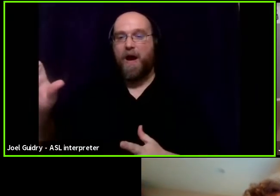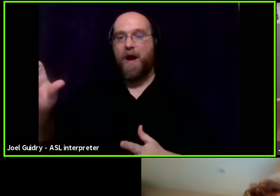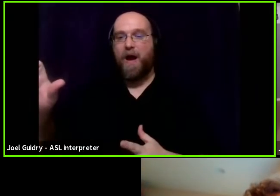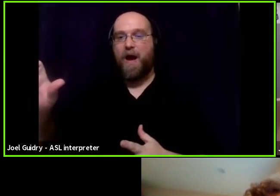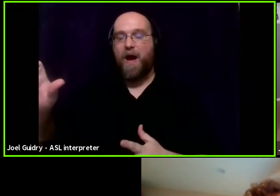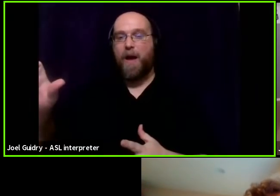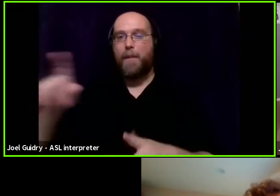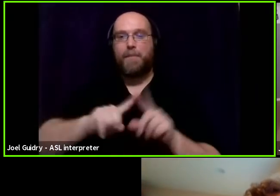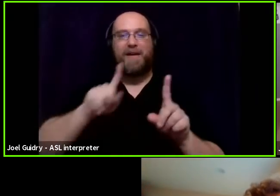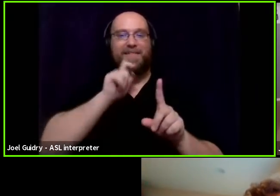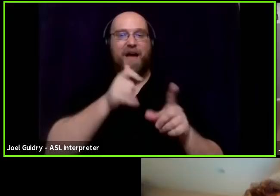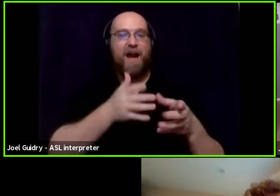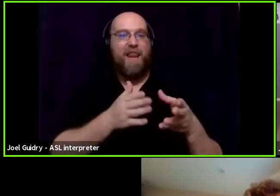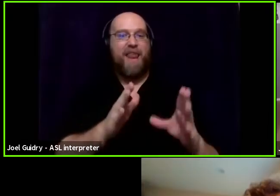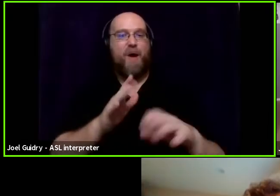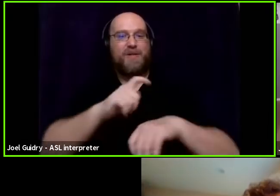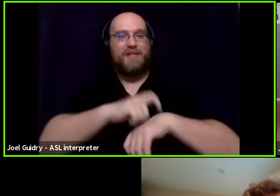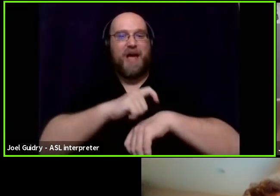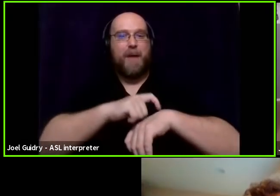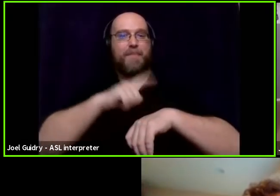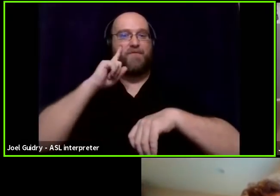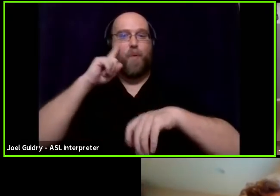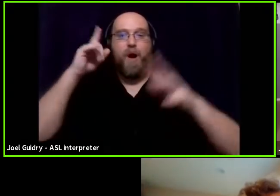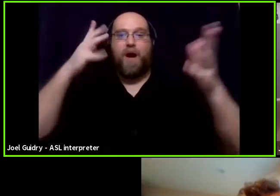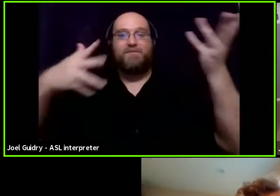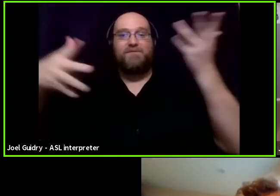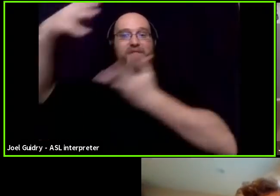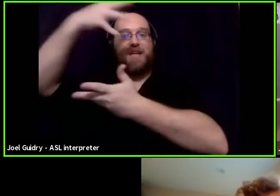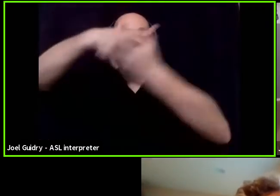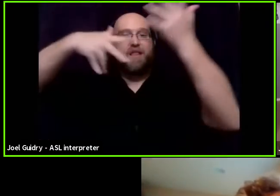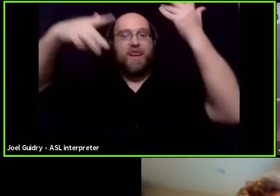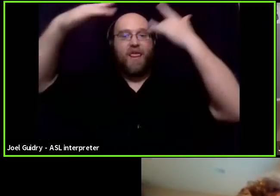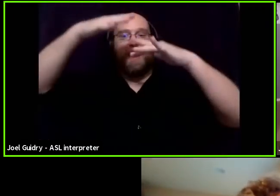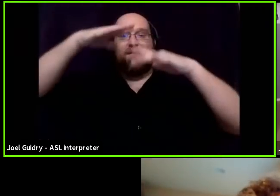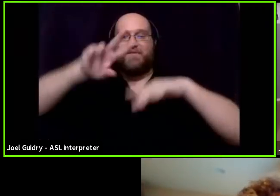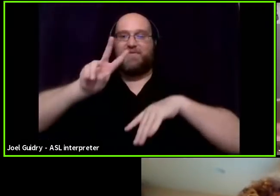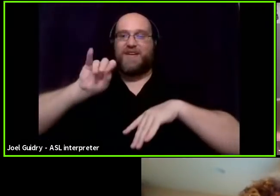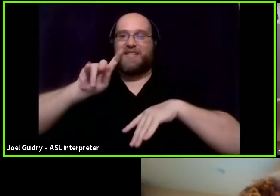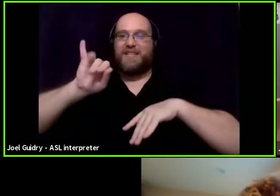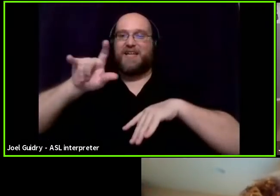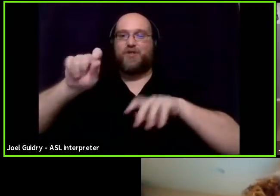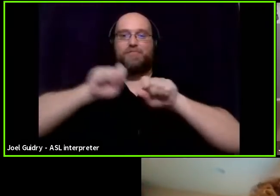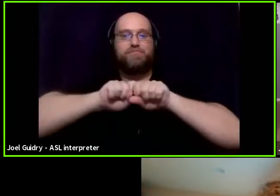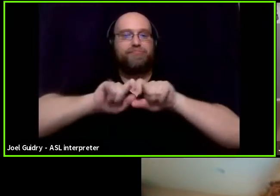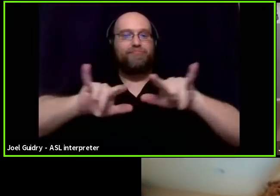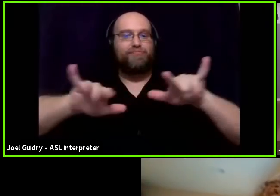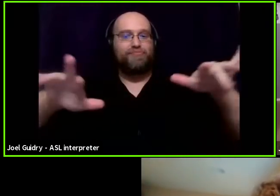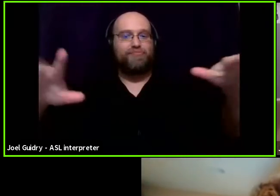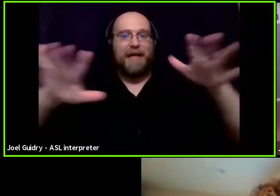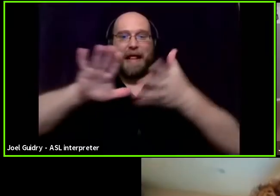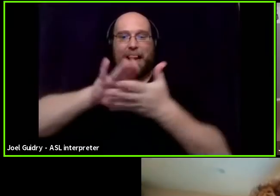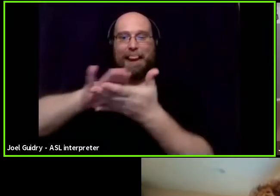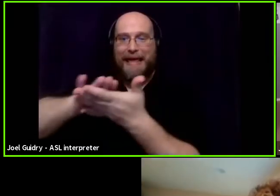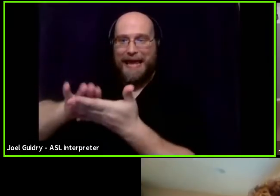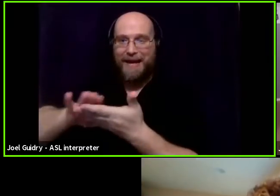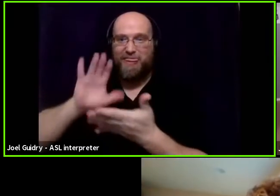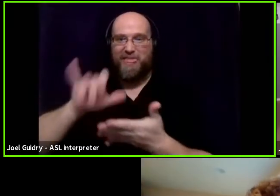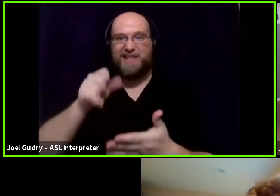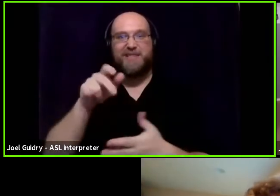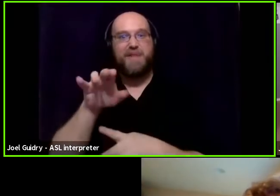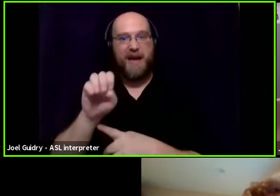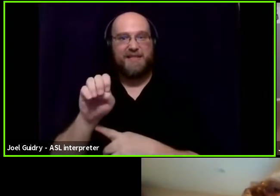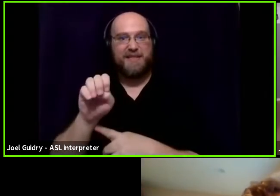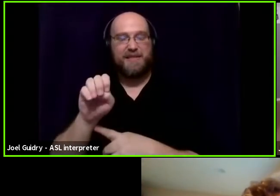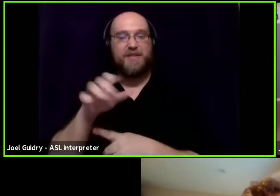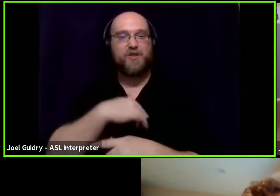air, the ventilation to work to spread out and clean out the space should be